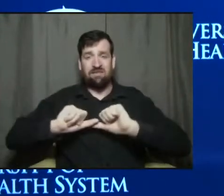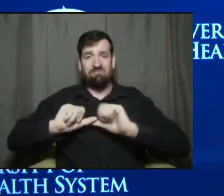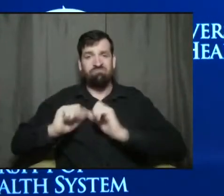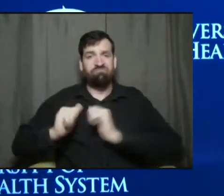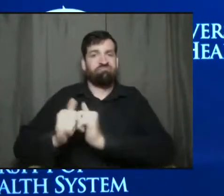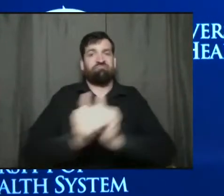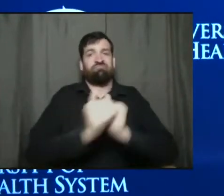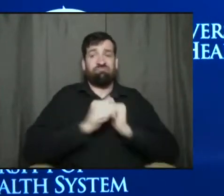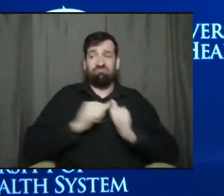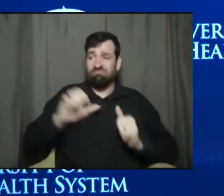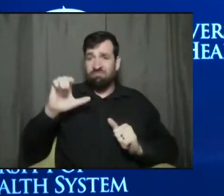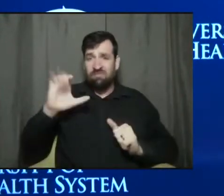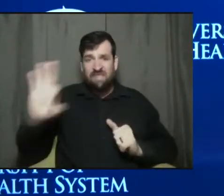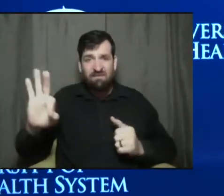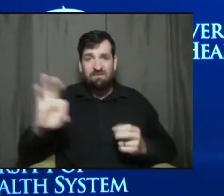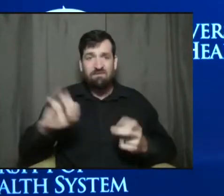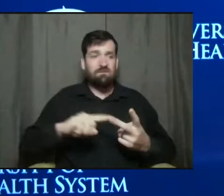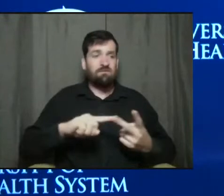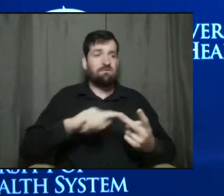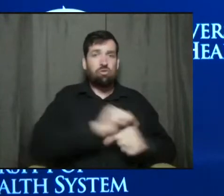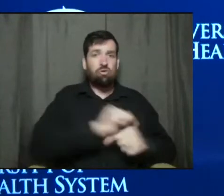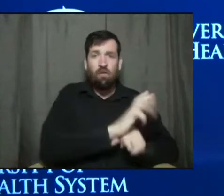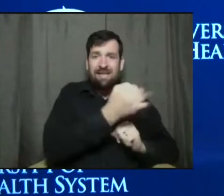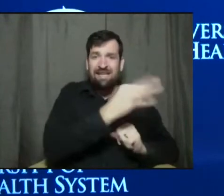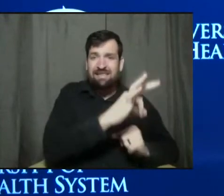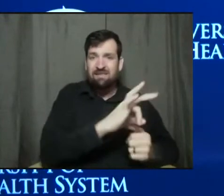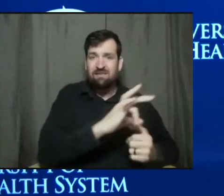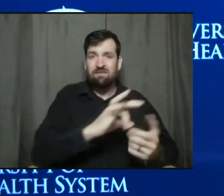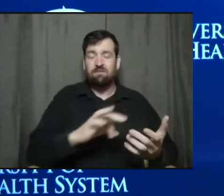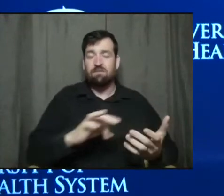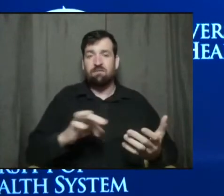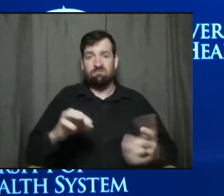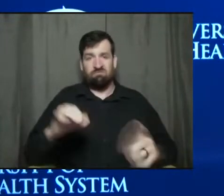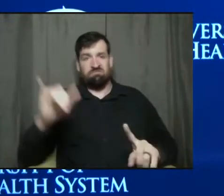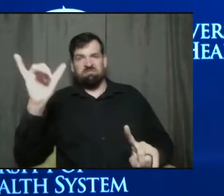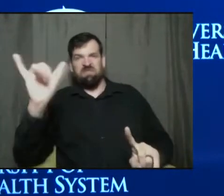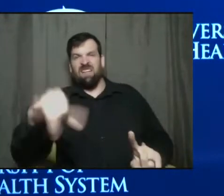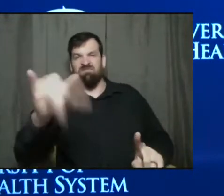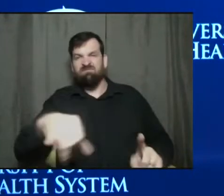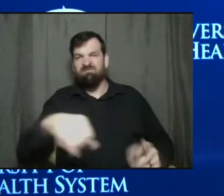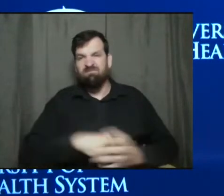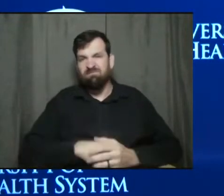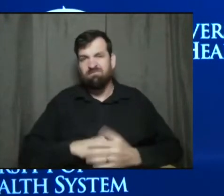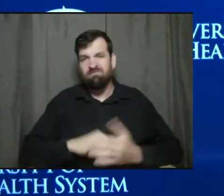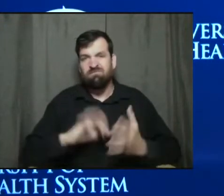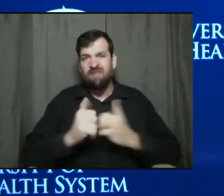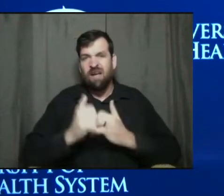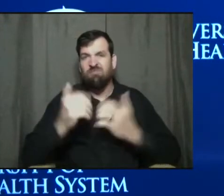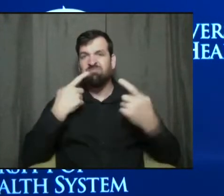CF or COVID-19, that's the way that we can move forward.